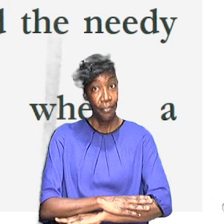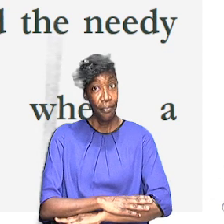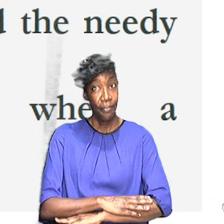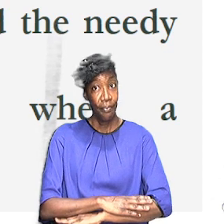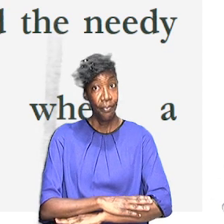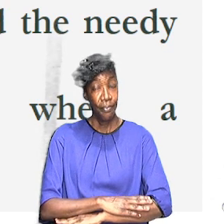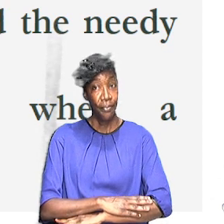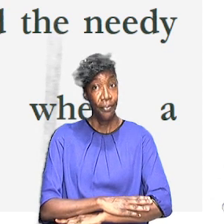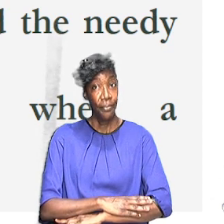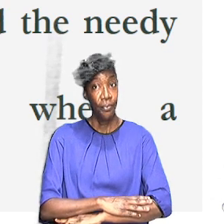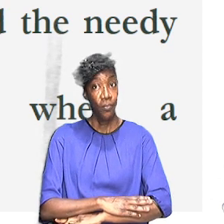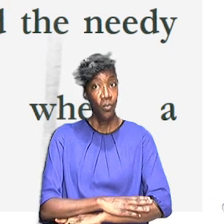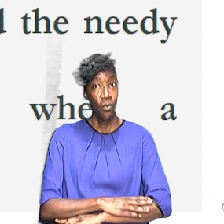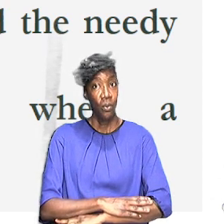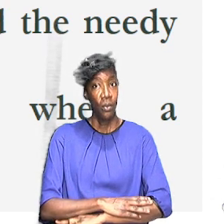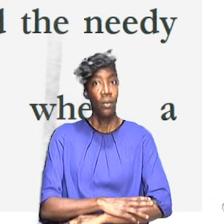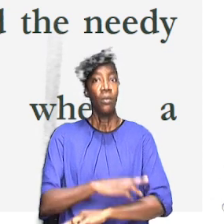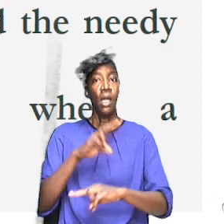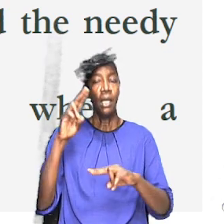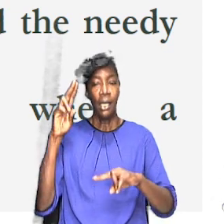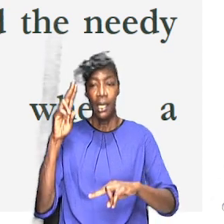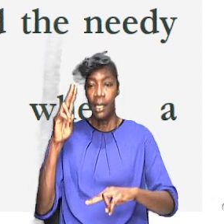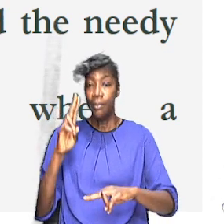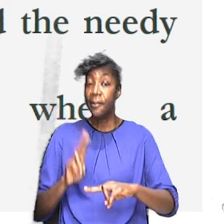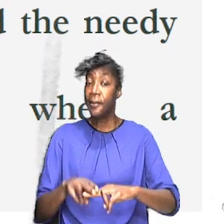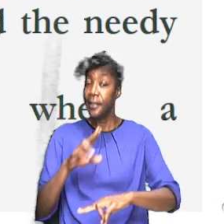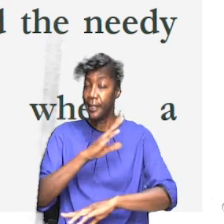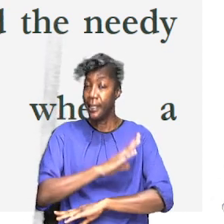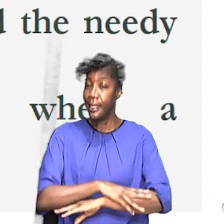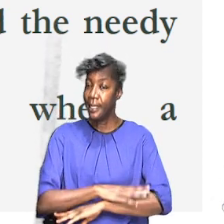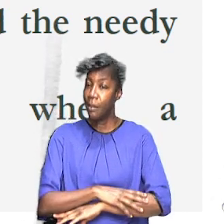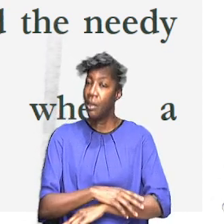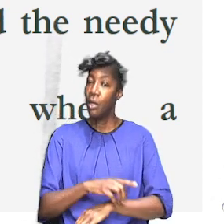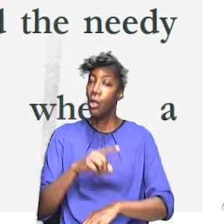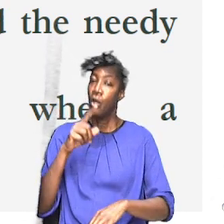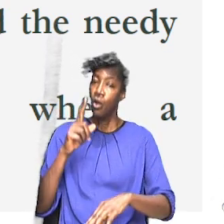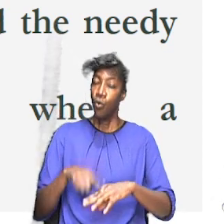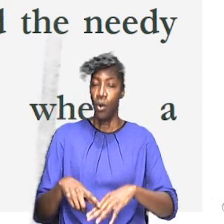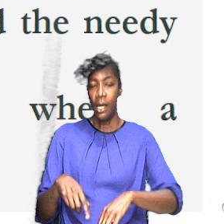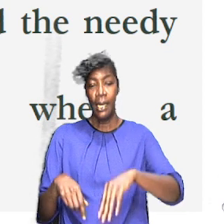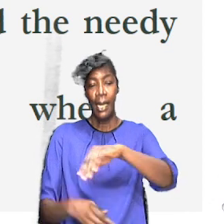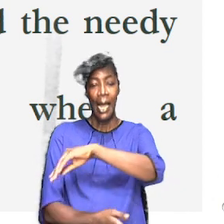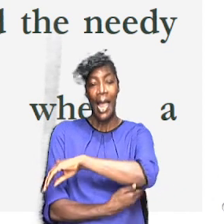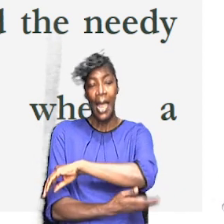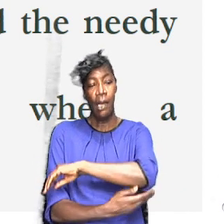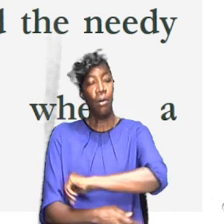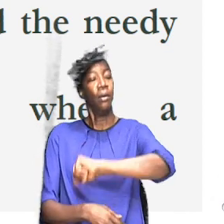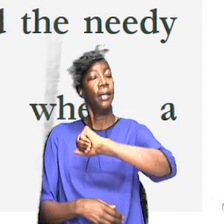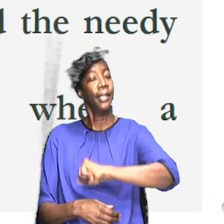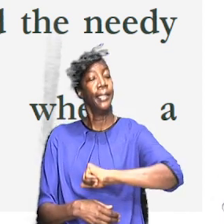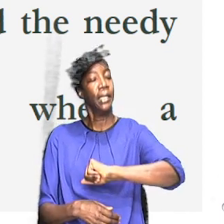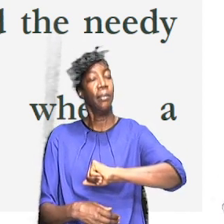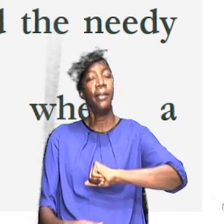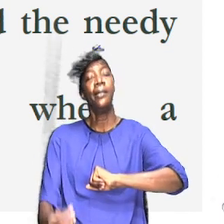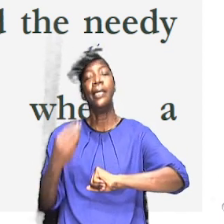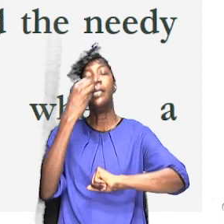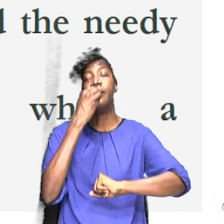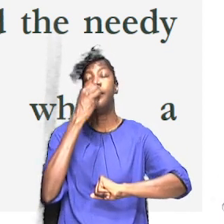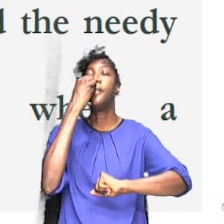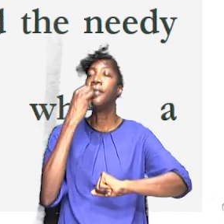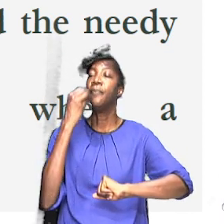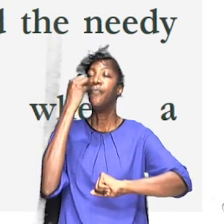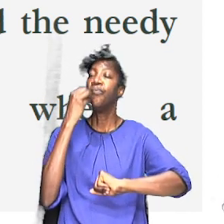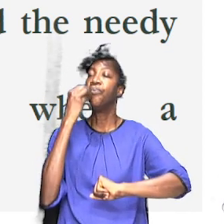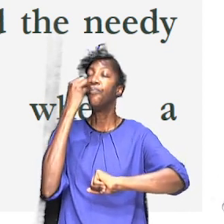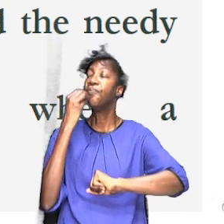And so he was reclining at the table, and which means that one elbow would have been on the table and he would be eating with his right hand. And the